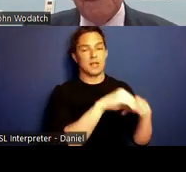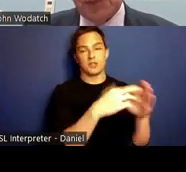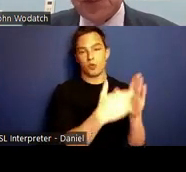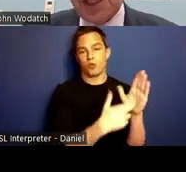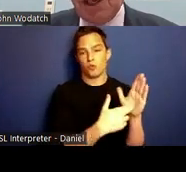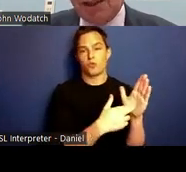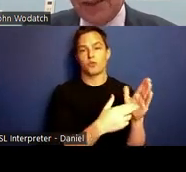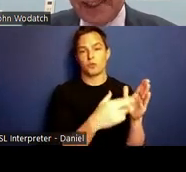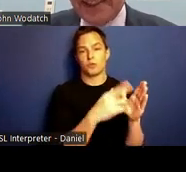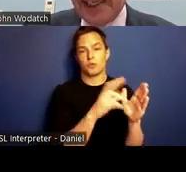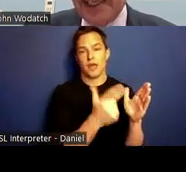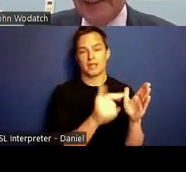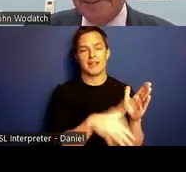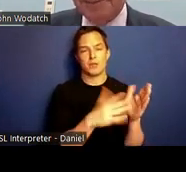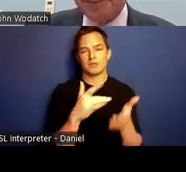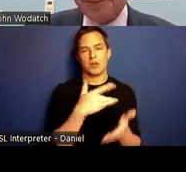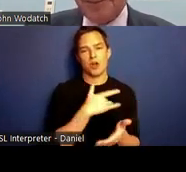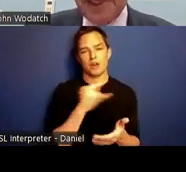was the heart of it. And